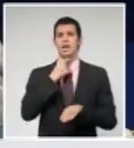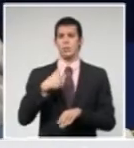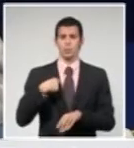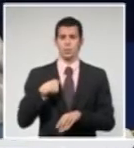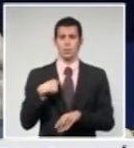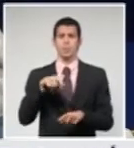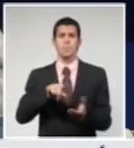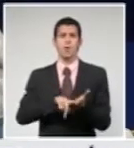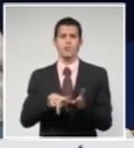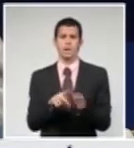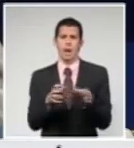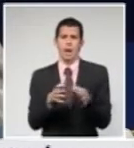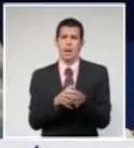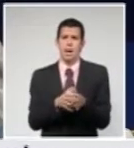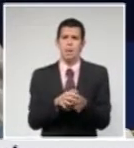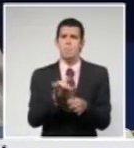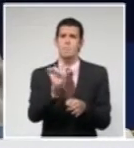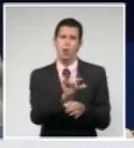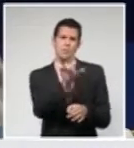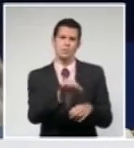all of the country's territories.